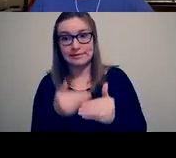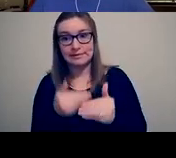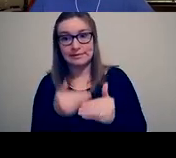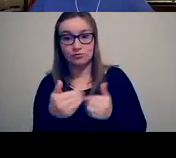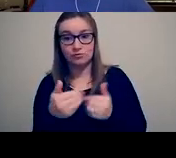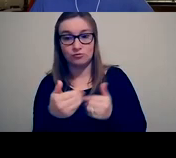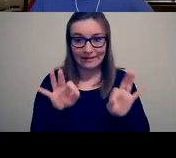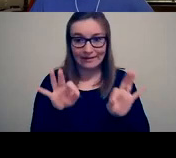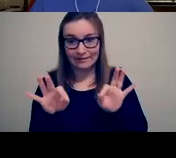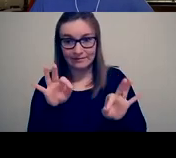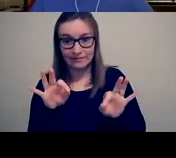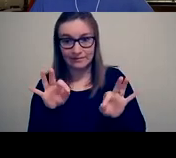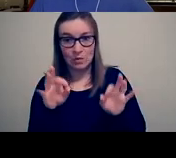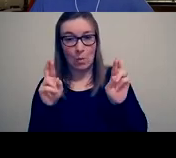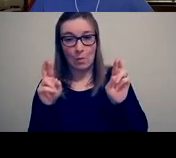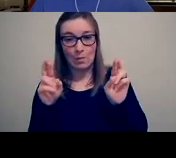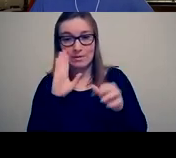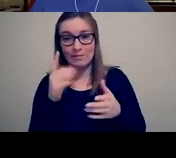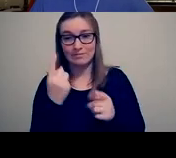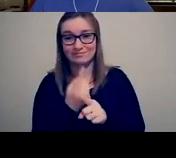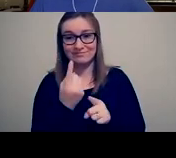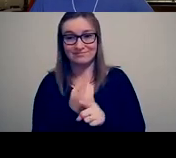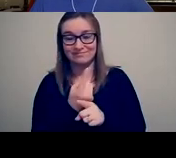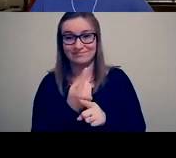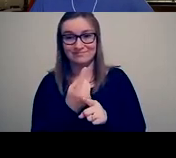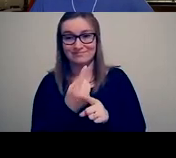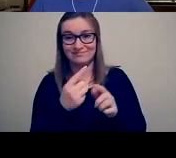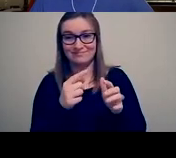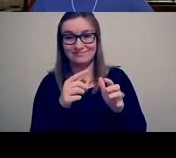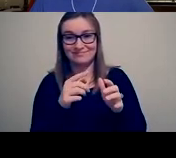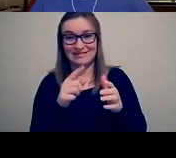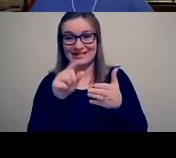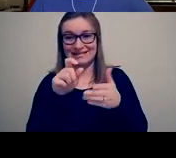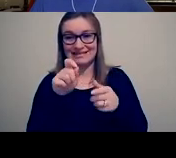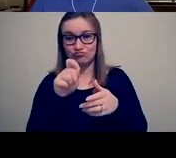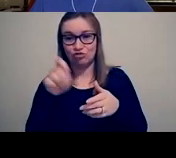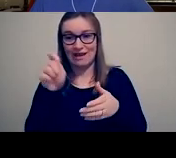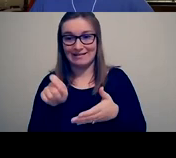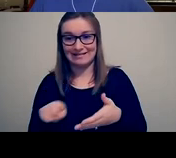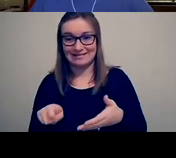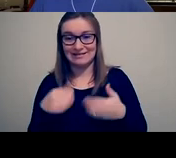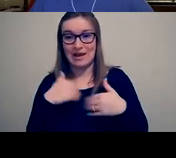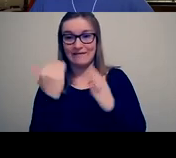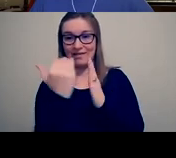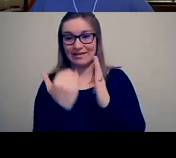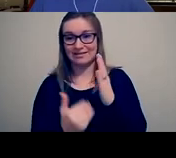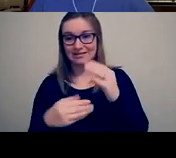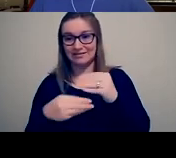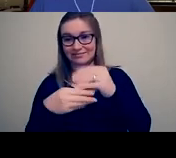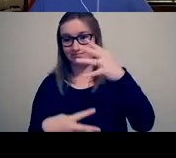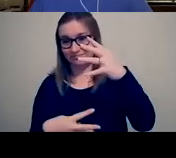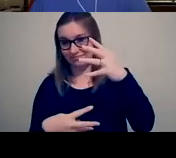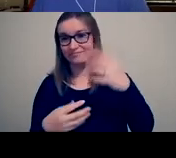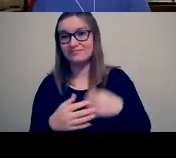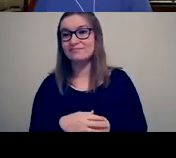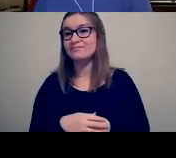choosing, hoping that you get the right from $50 group of selections to get the list to show up. MDX. You know, there's another